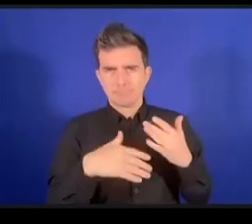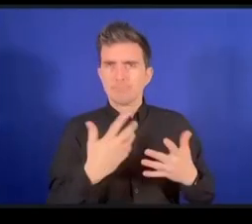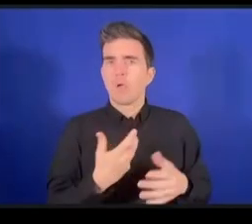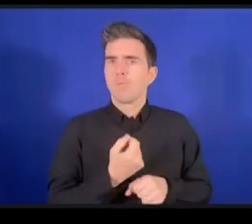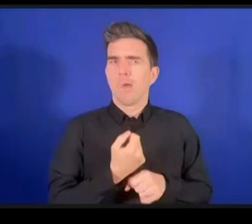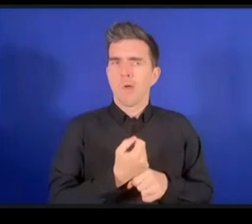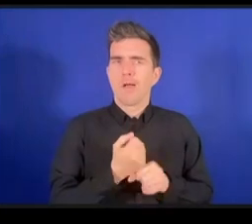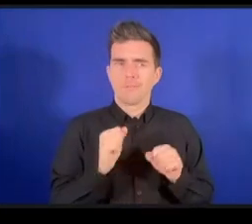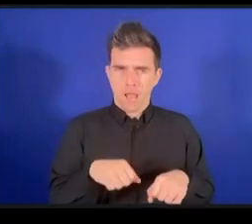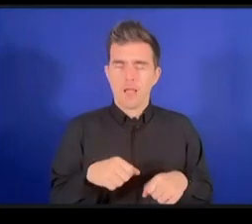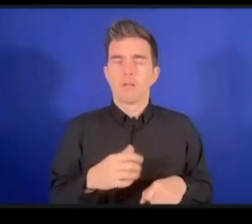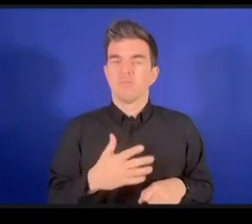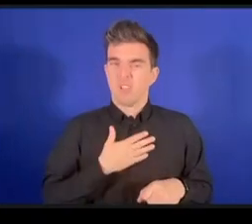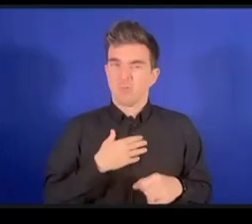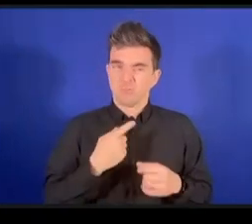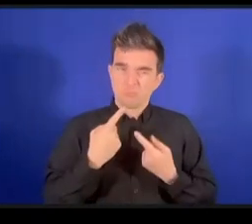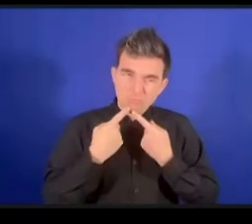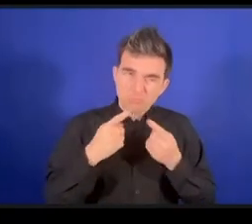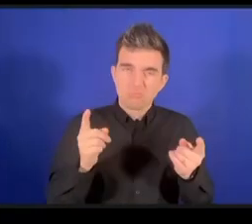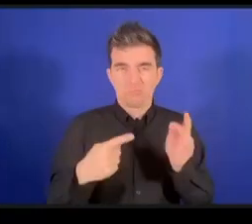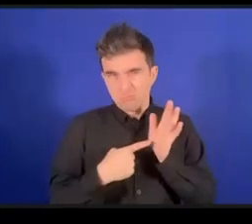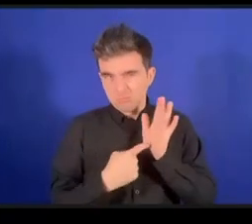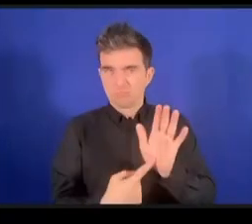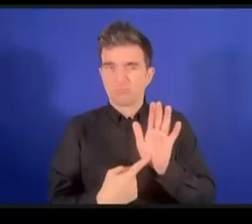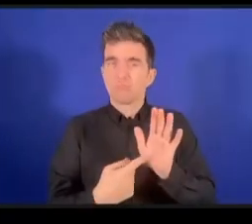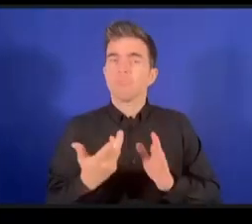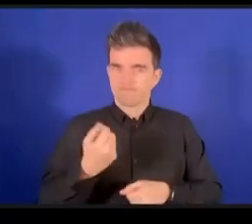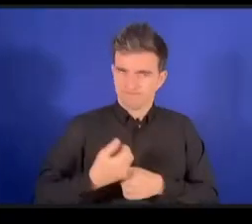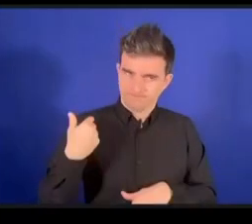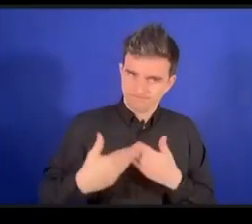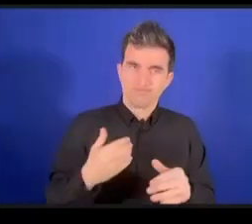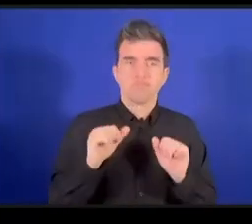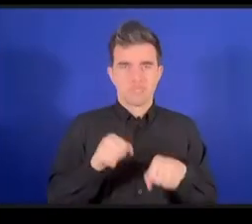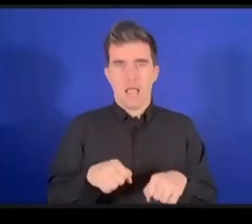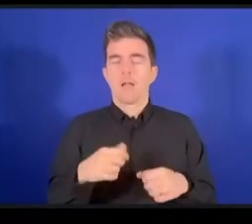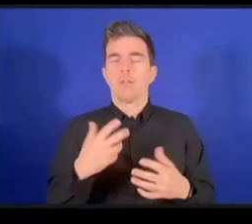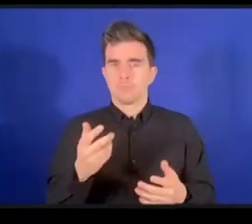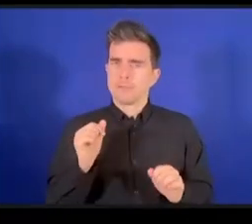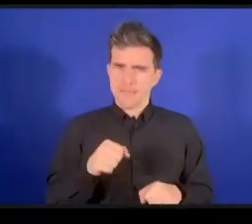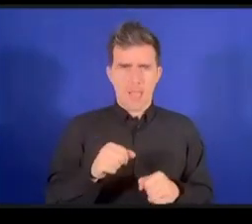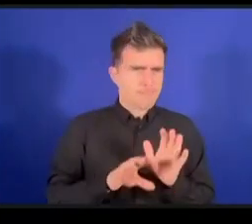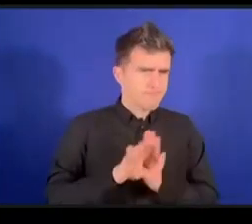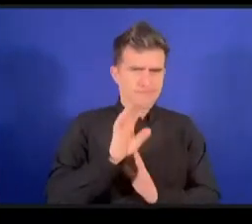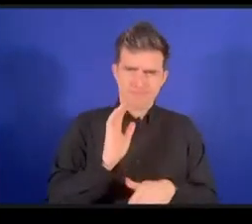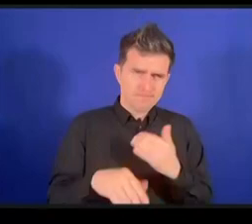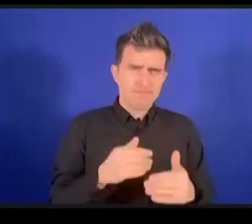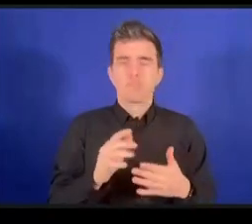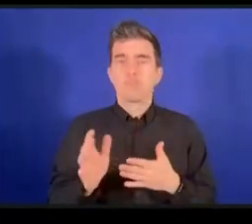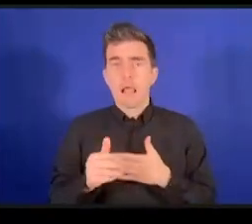to key themes of IGF and moving the things on ground. Thank you so much.